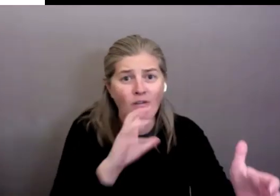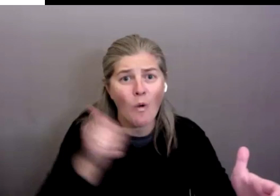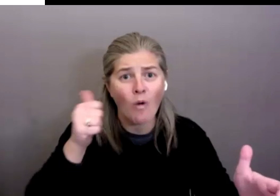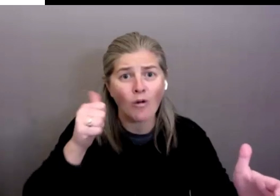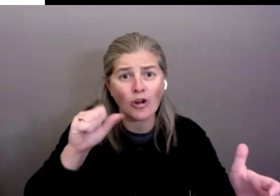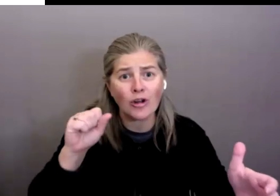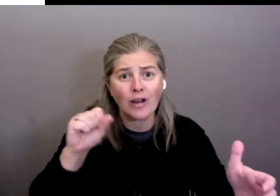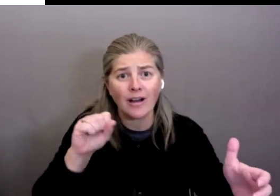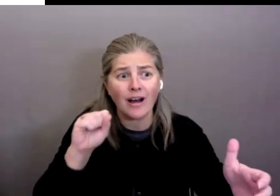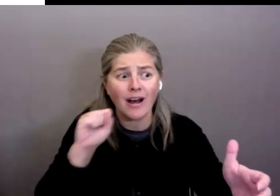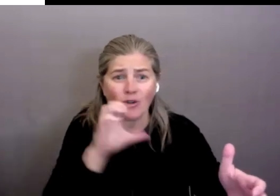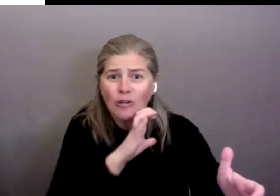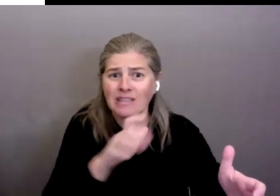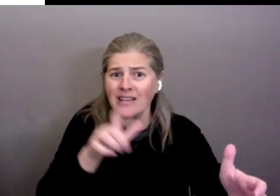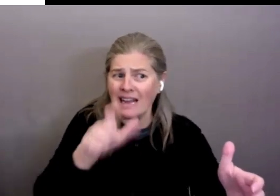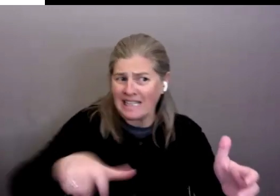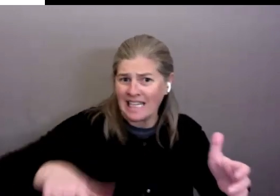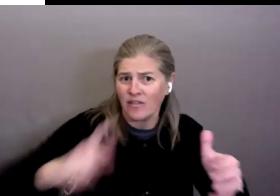for services.